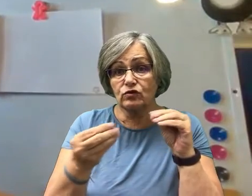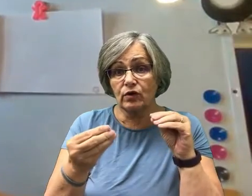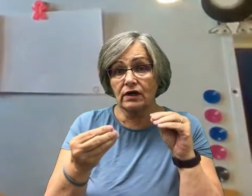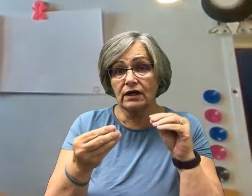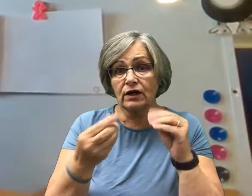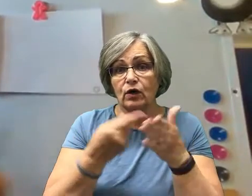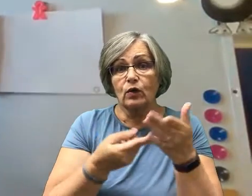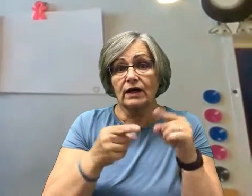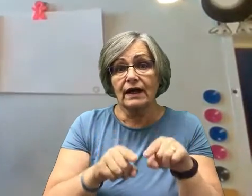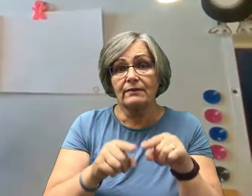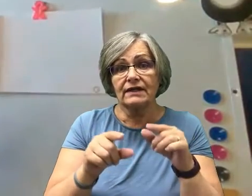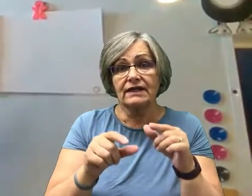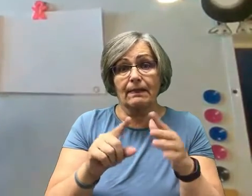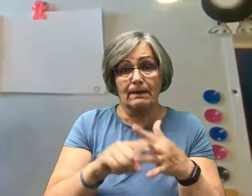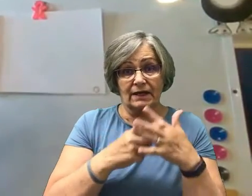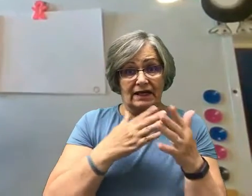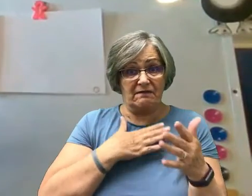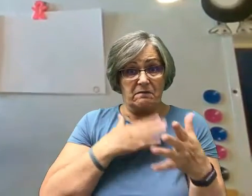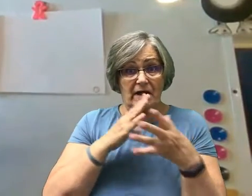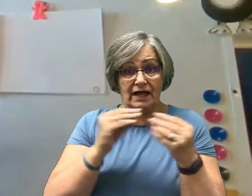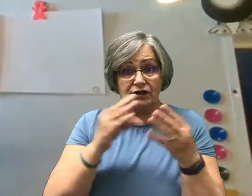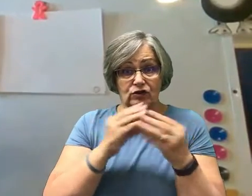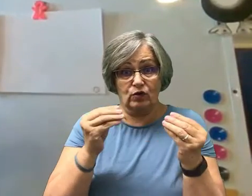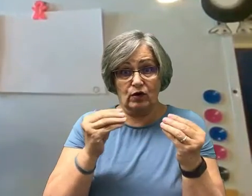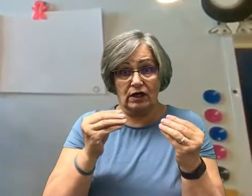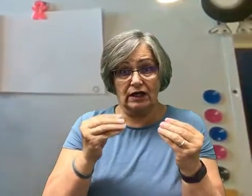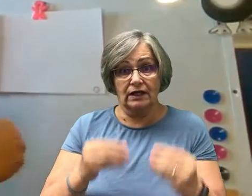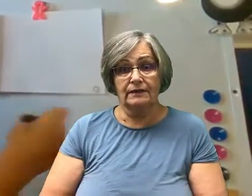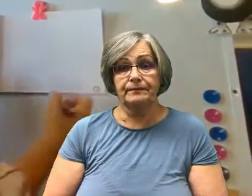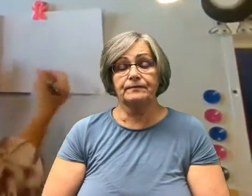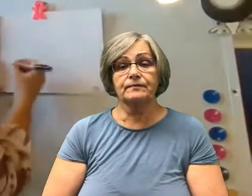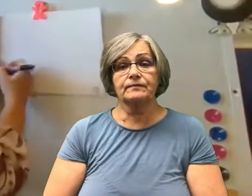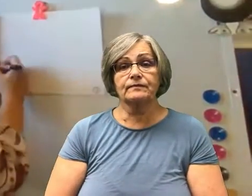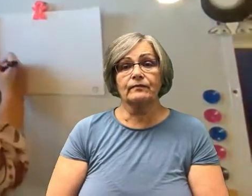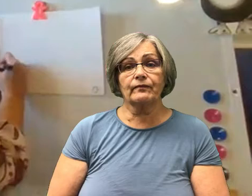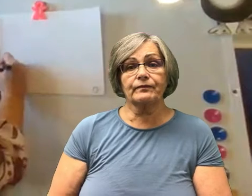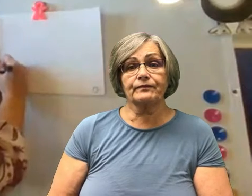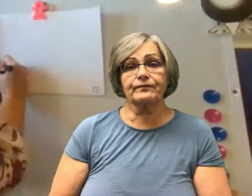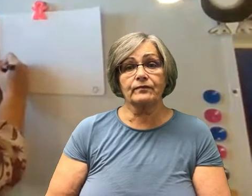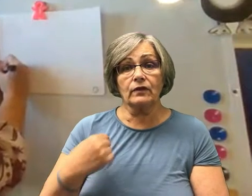of your story. What happened in the beginning of my story is